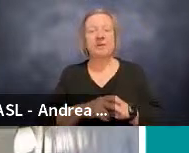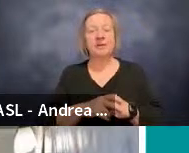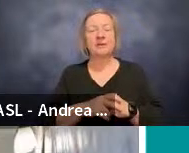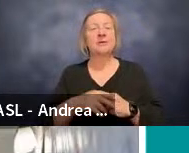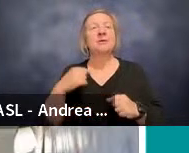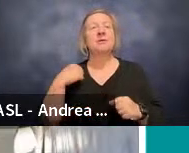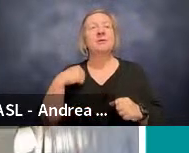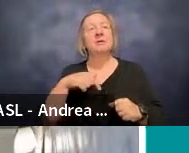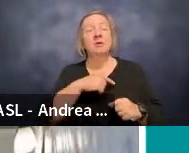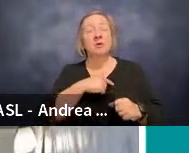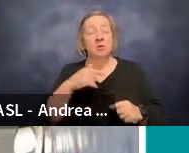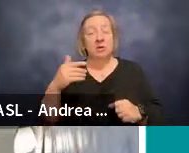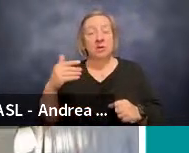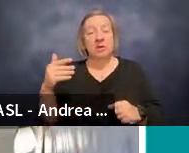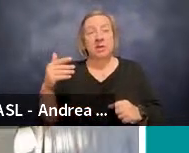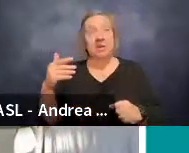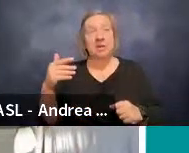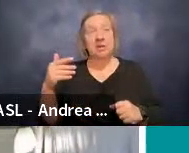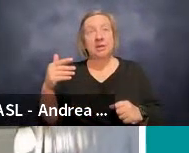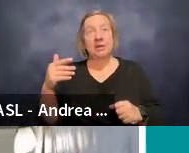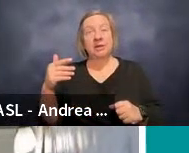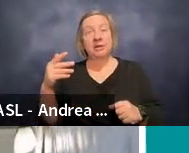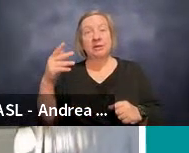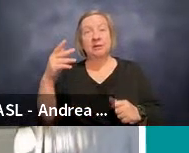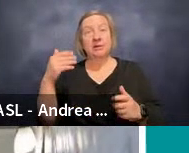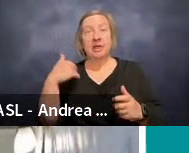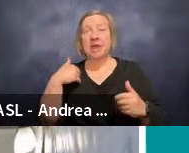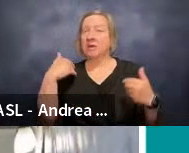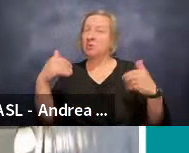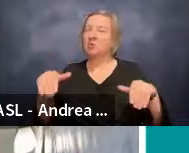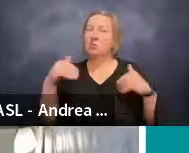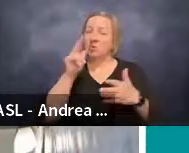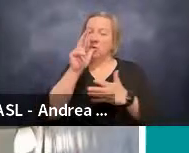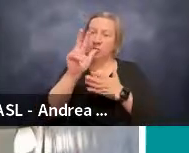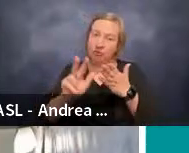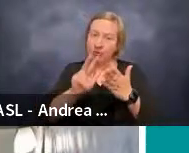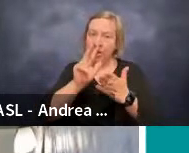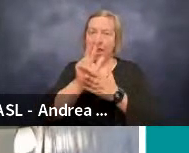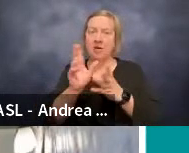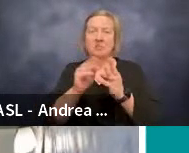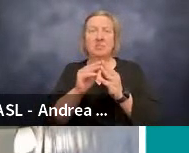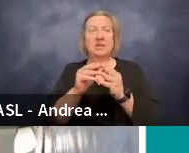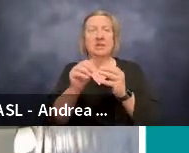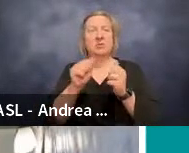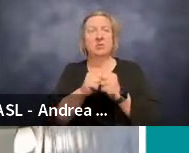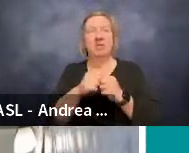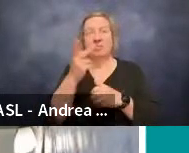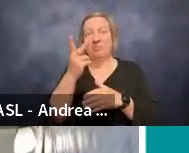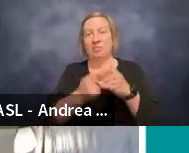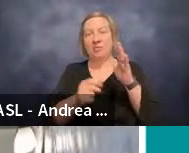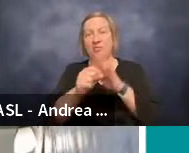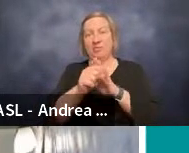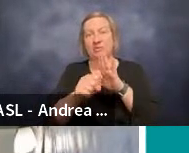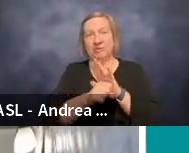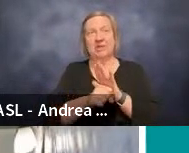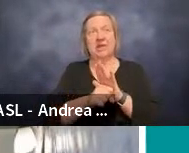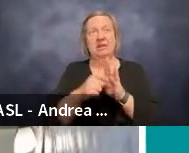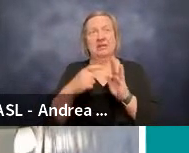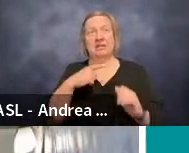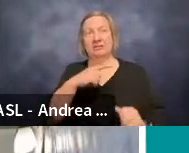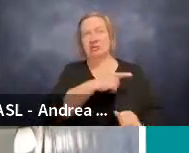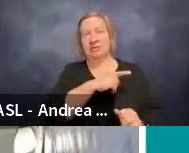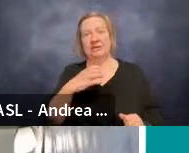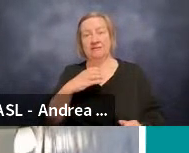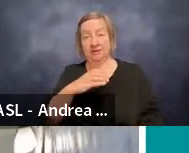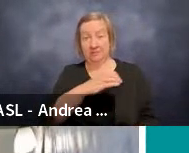we had a very robust 3-hour meeting with our bi-state legislative committee. And for those who